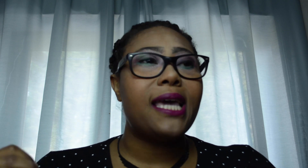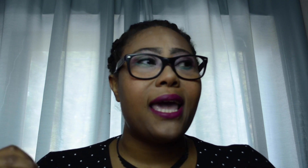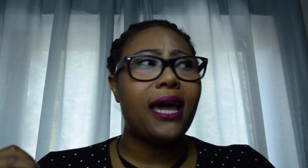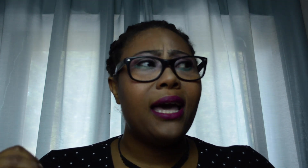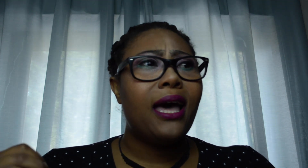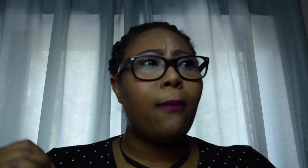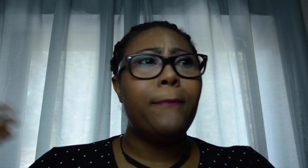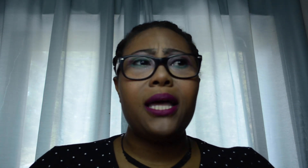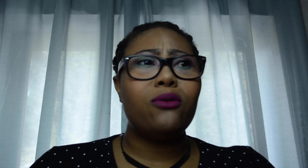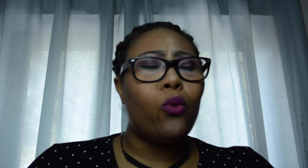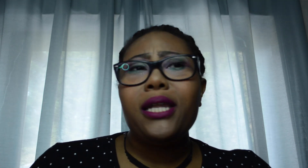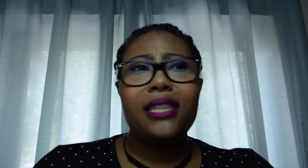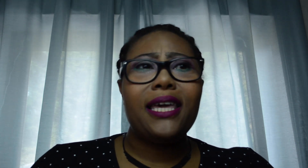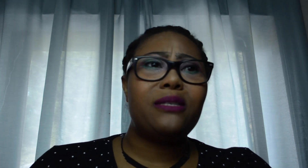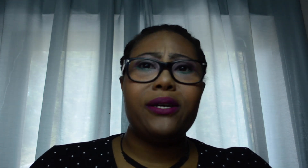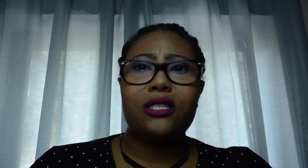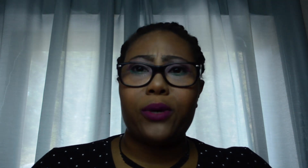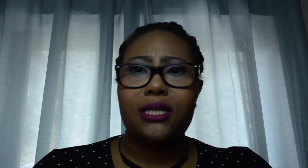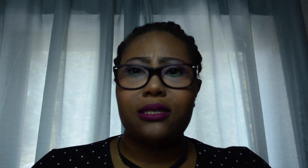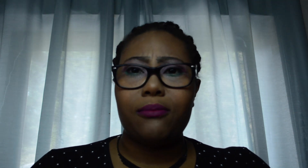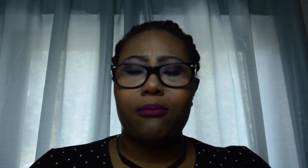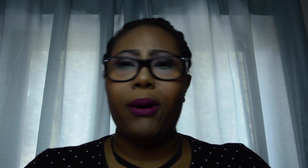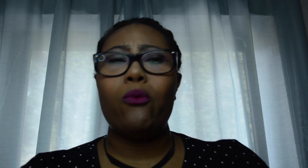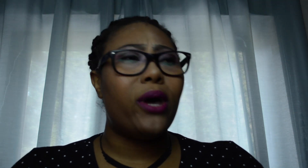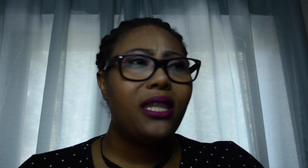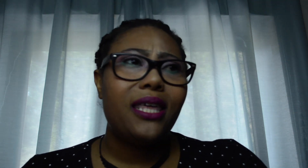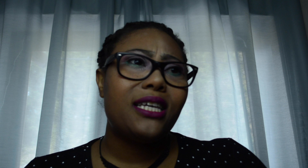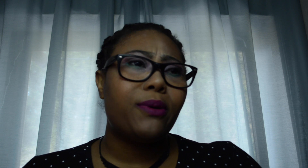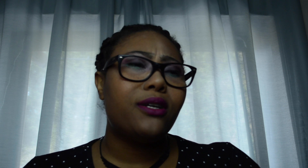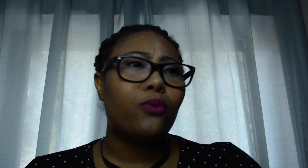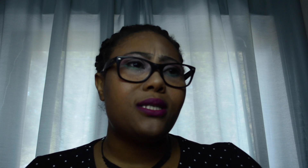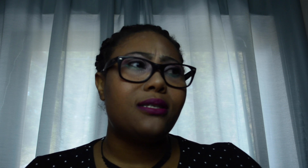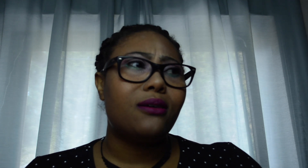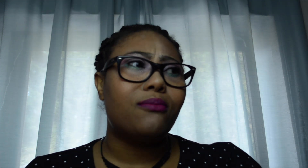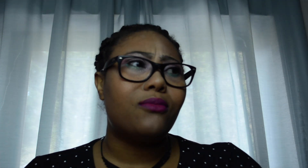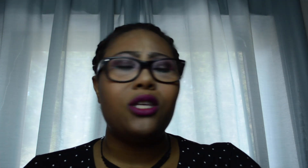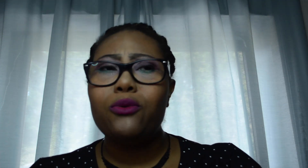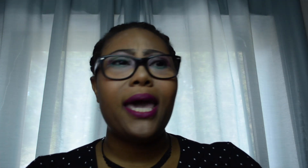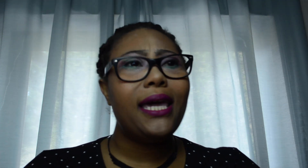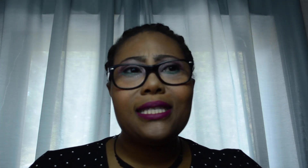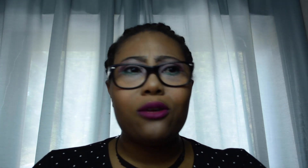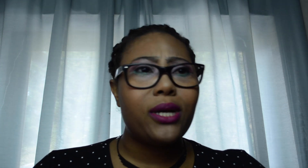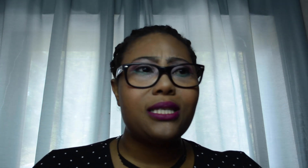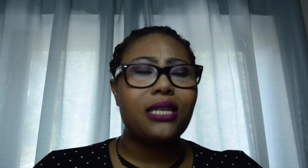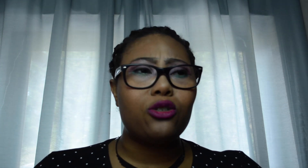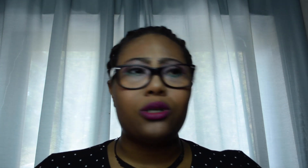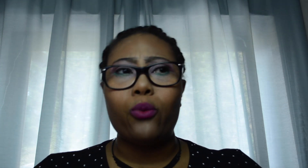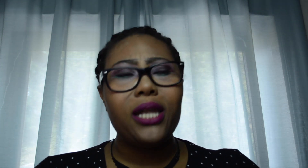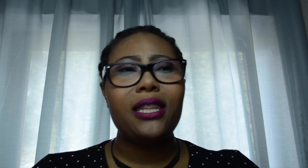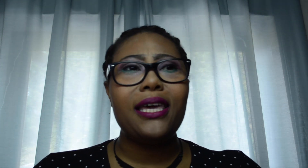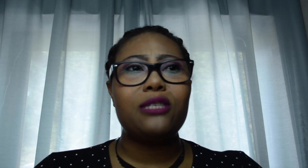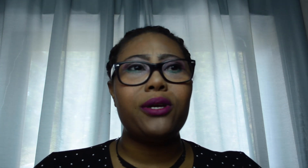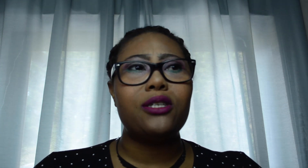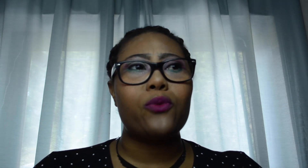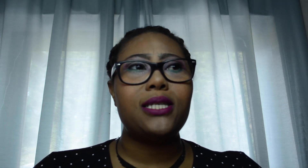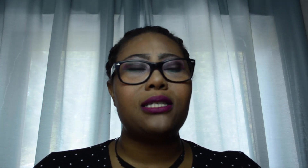were saying, but when did they experience racism? But when did they experience racism? The UK isn't a racist country. When